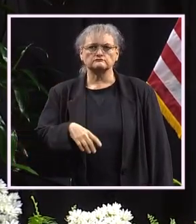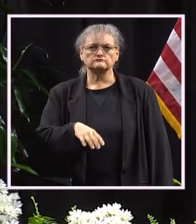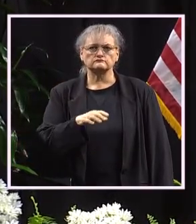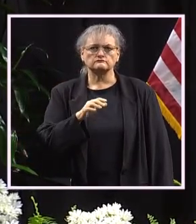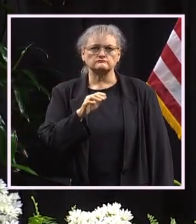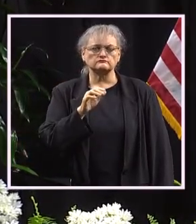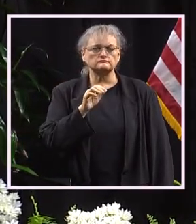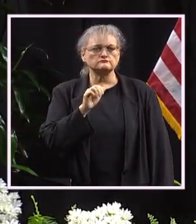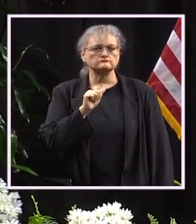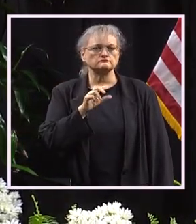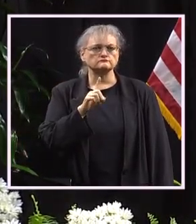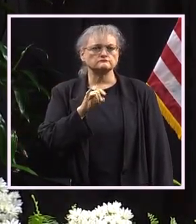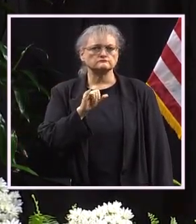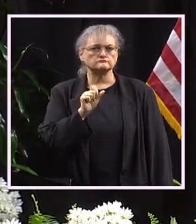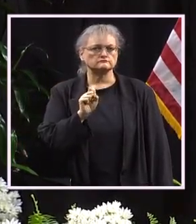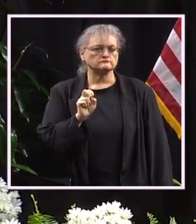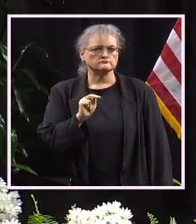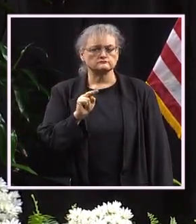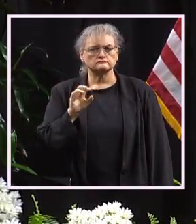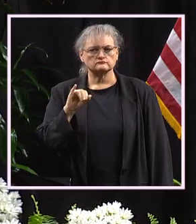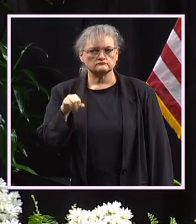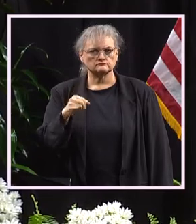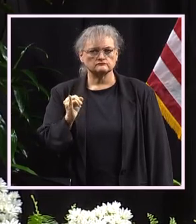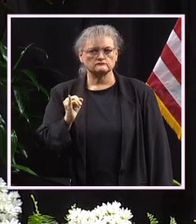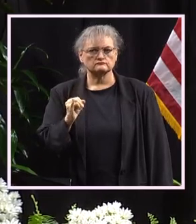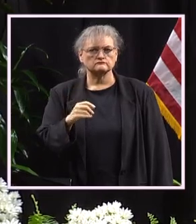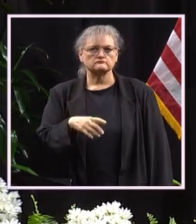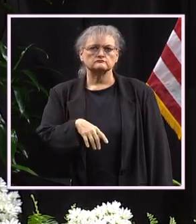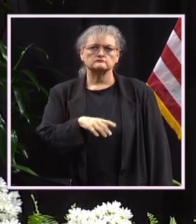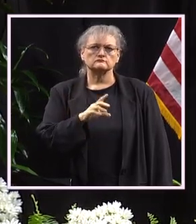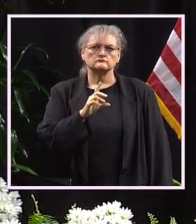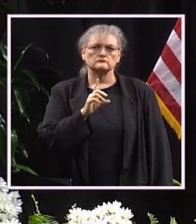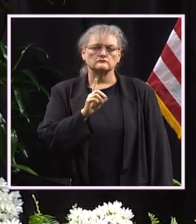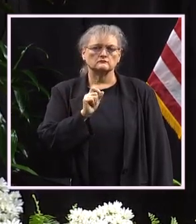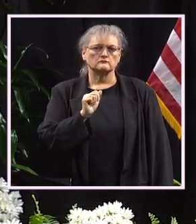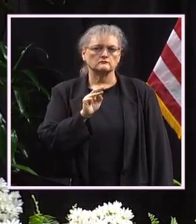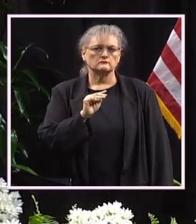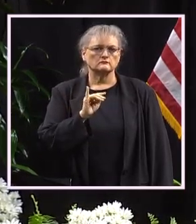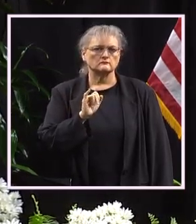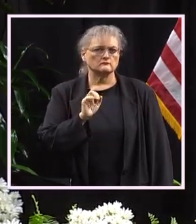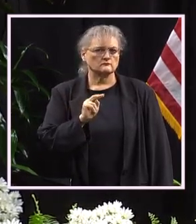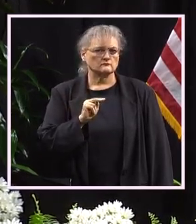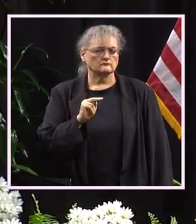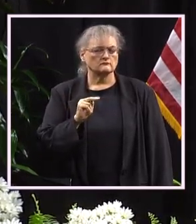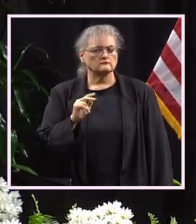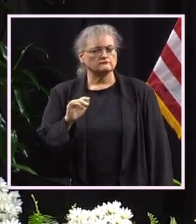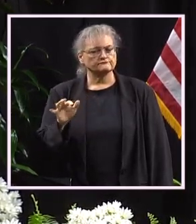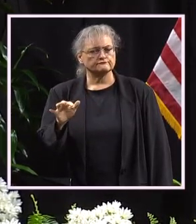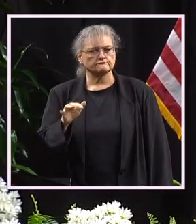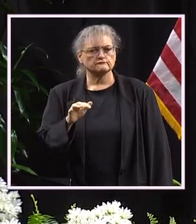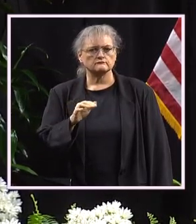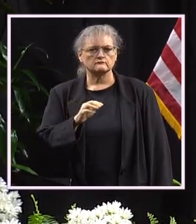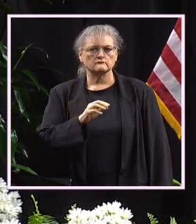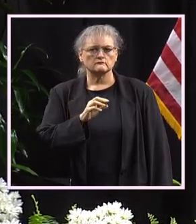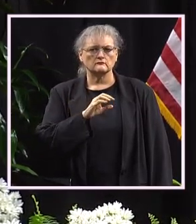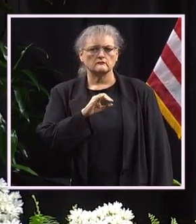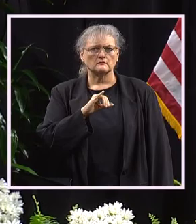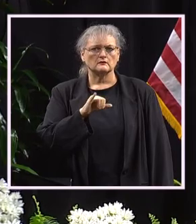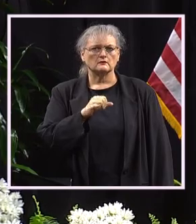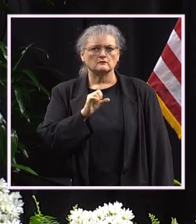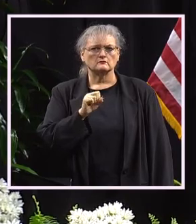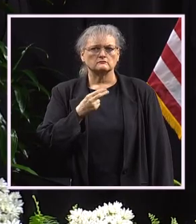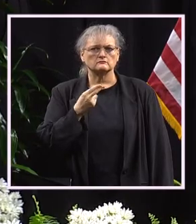Madison J. Jobs, cum laude. J.D. Hongitud, summa cum laude. Joshua P.